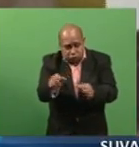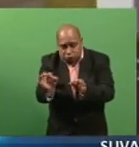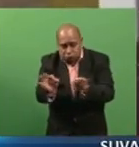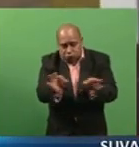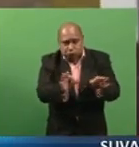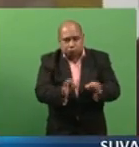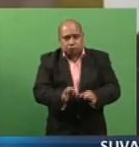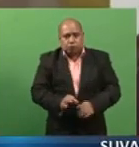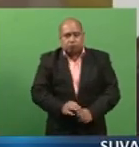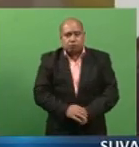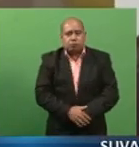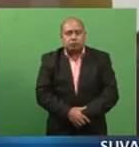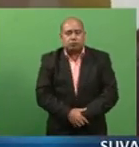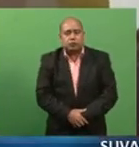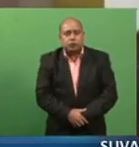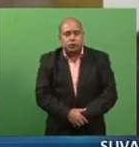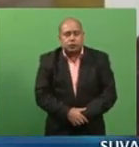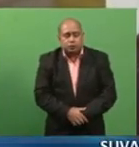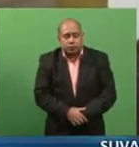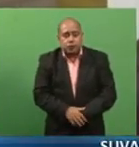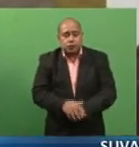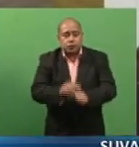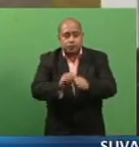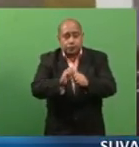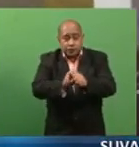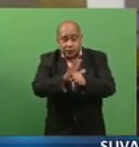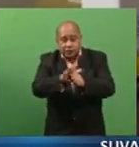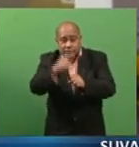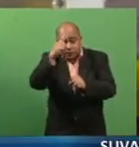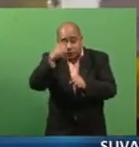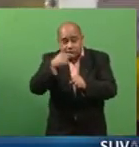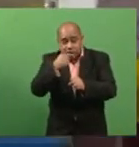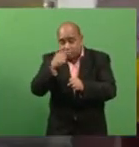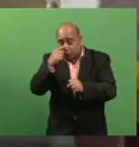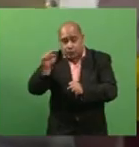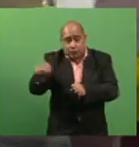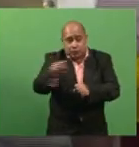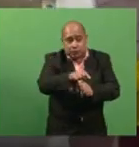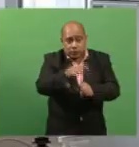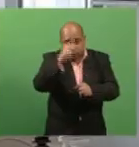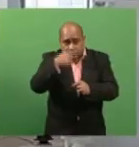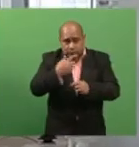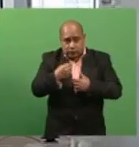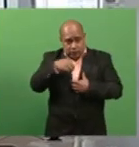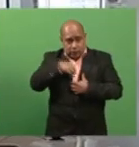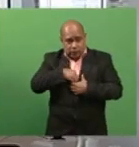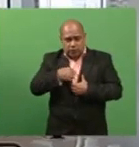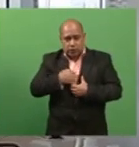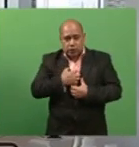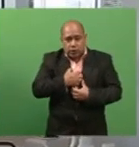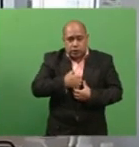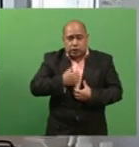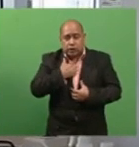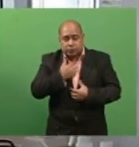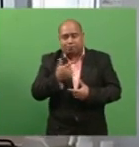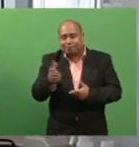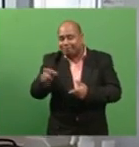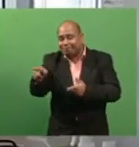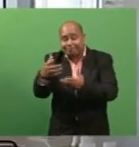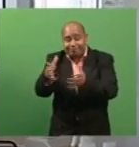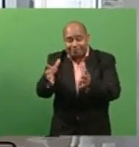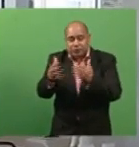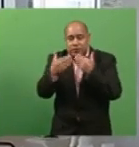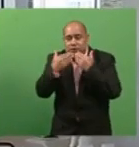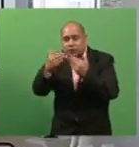A handful of COVID-19 patients have developed complications, but thanks to round-the-clock medical care, none of them are in any